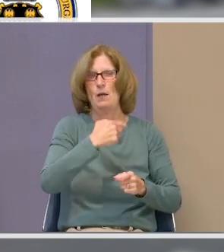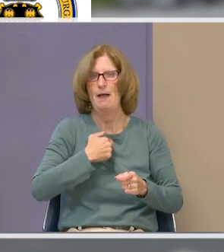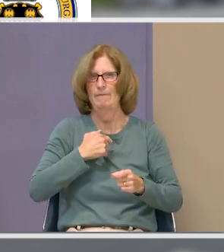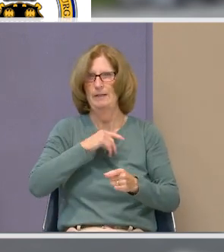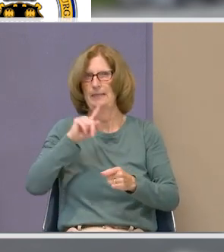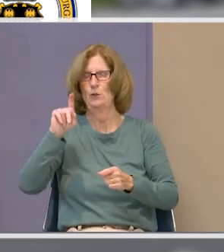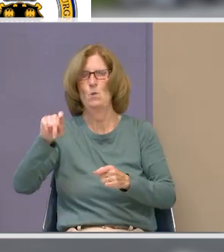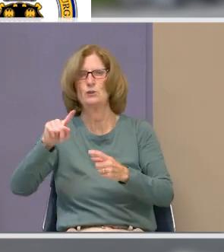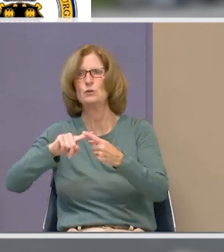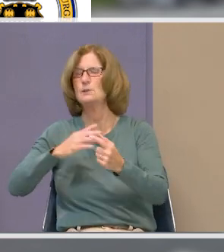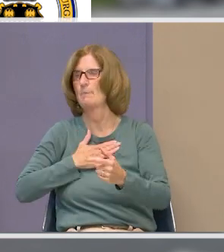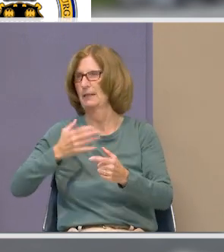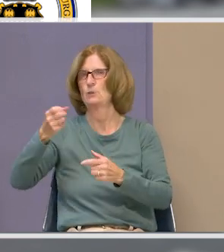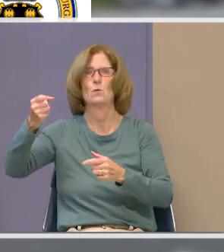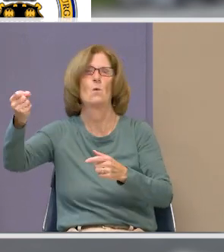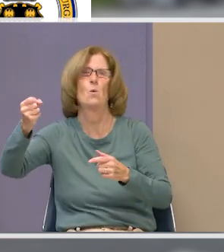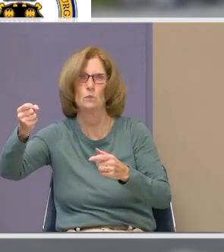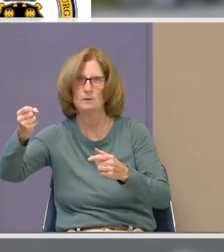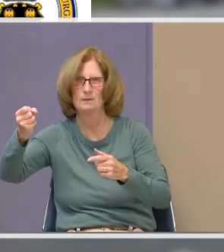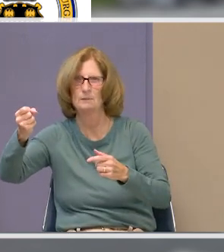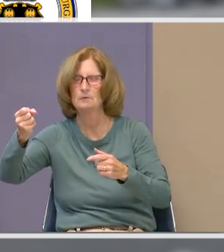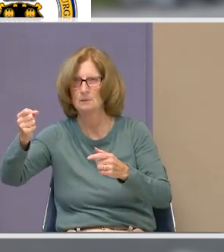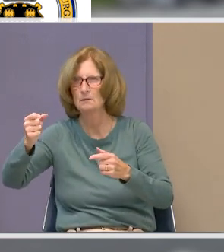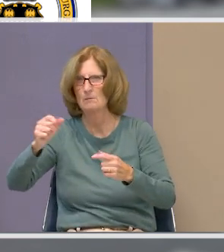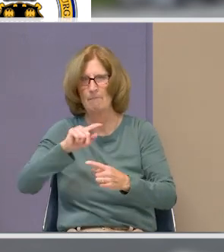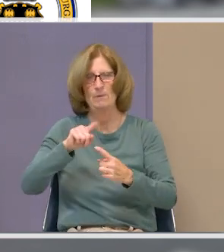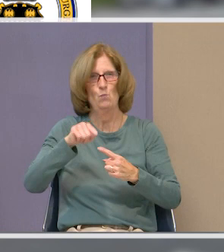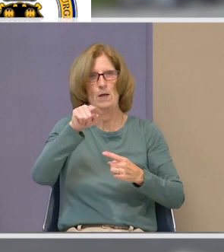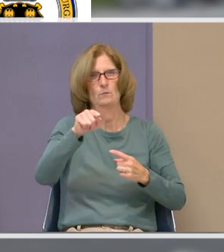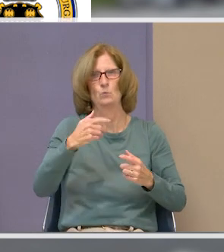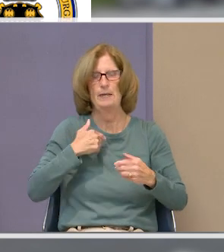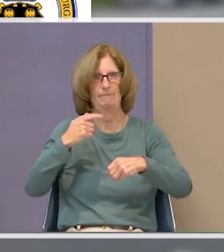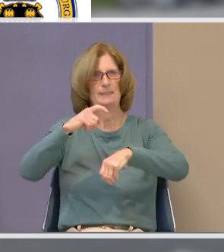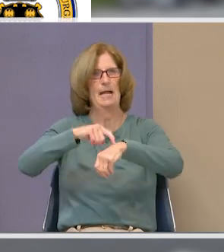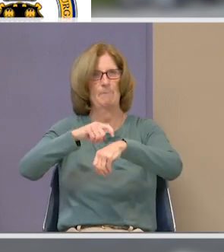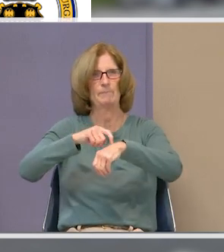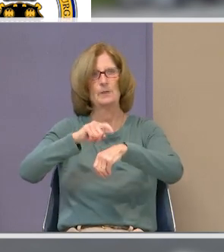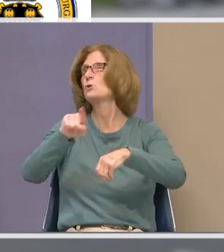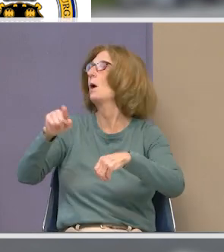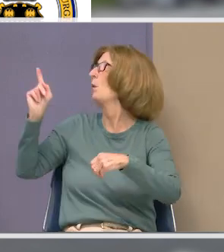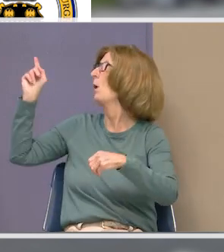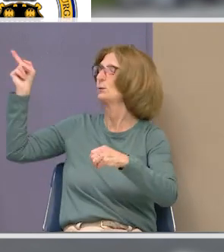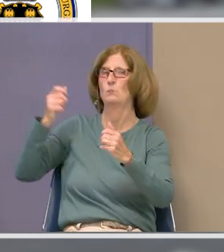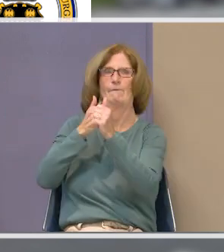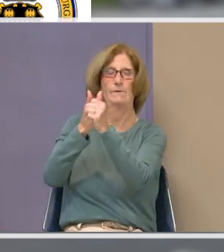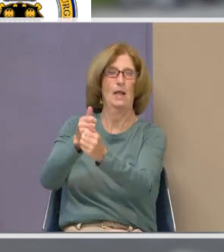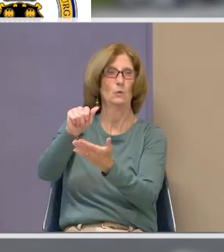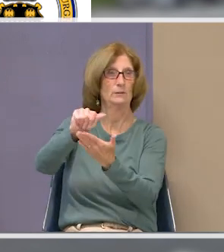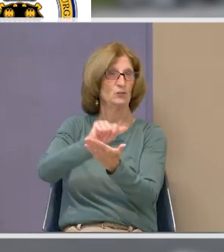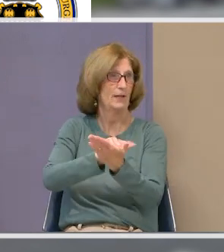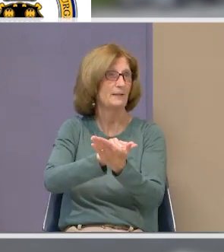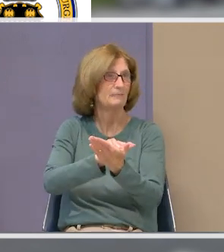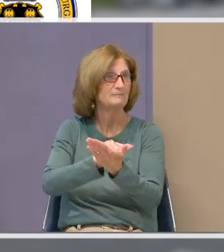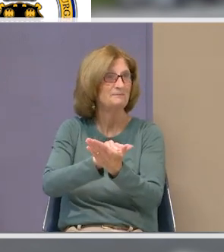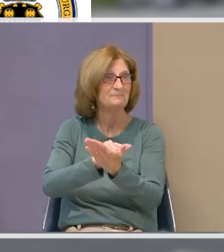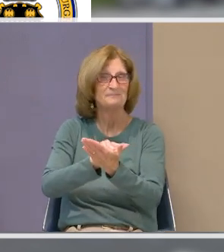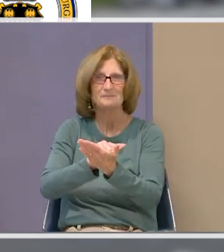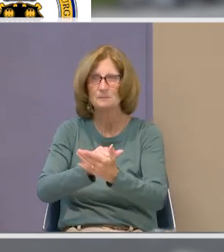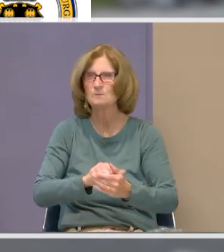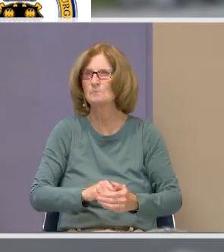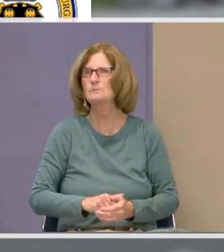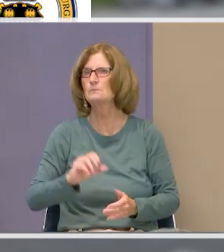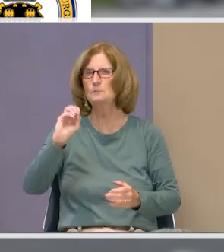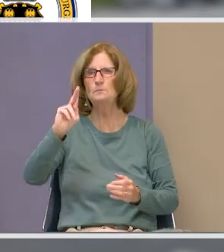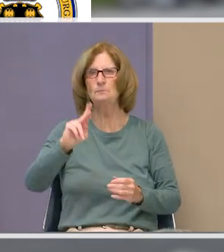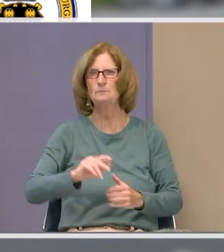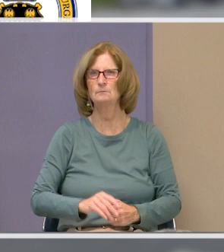maybe till the very end when folks are starting to wrap up. I want to keep this on topic as possible with the time that we have. All